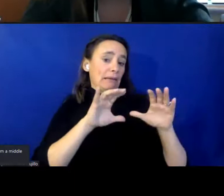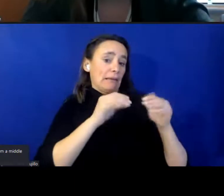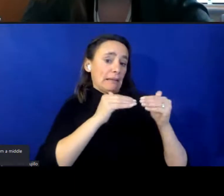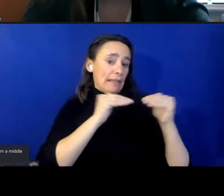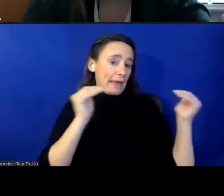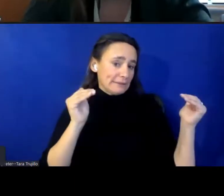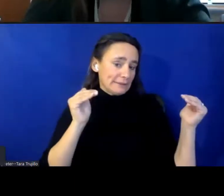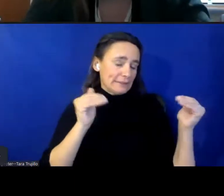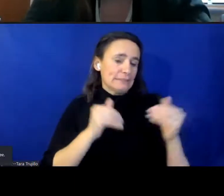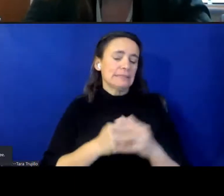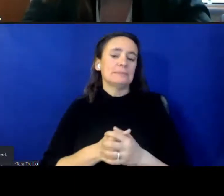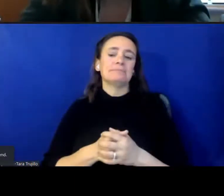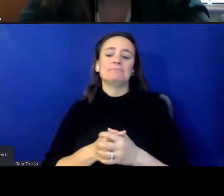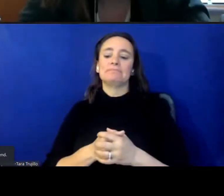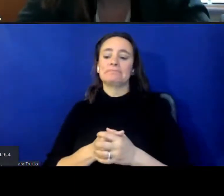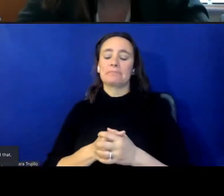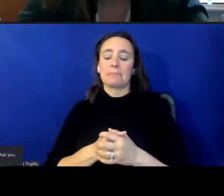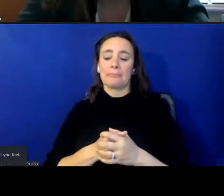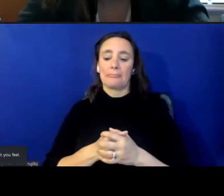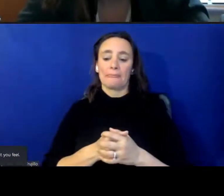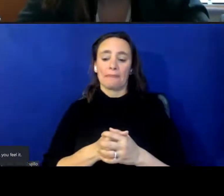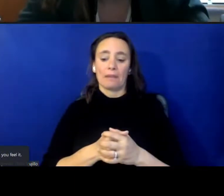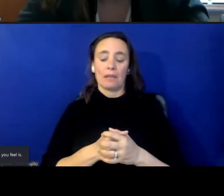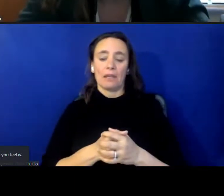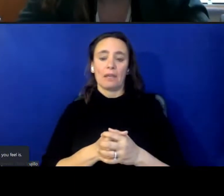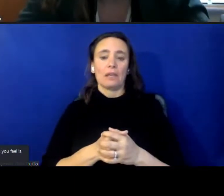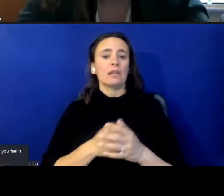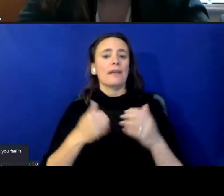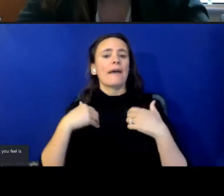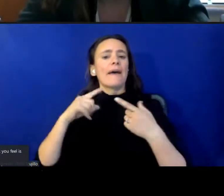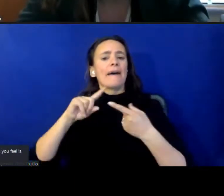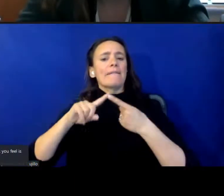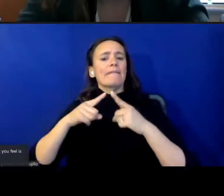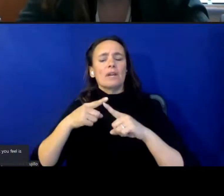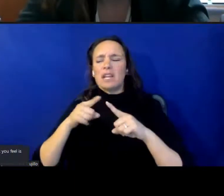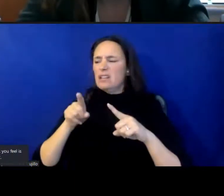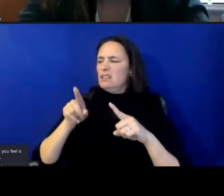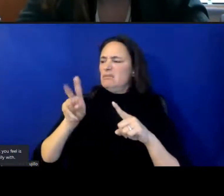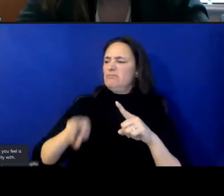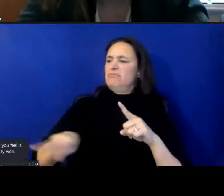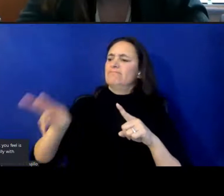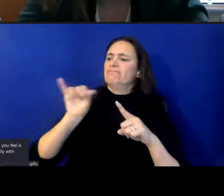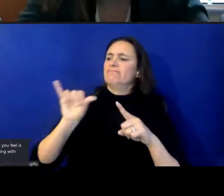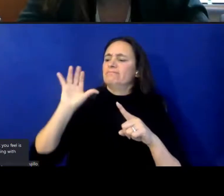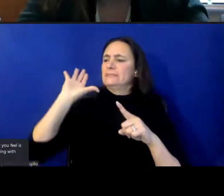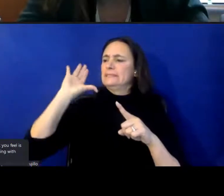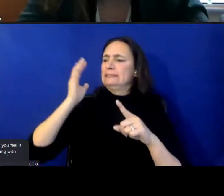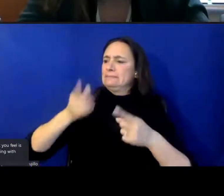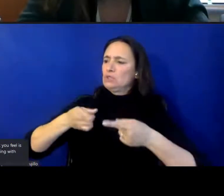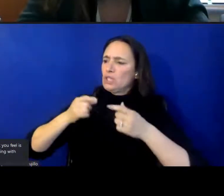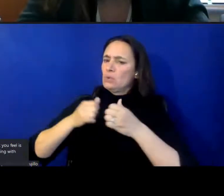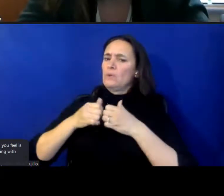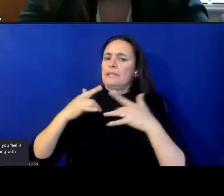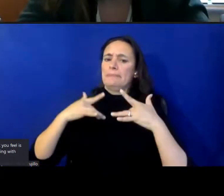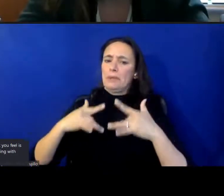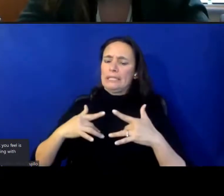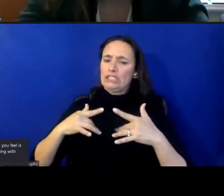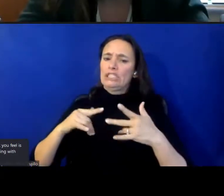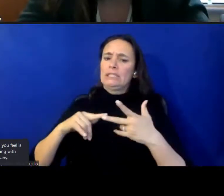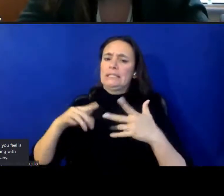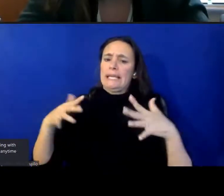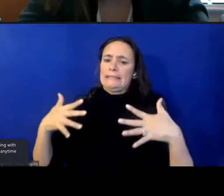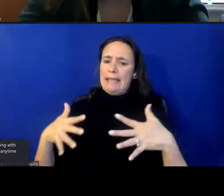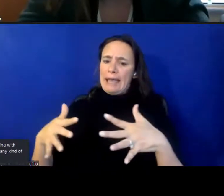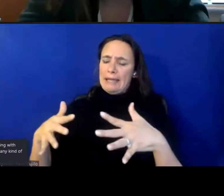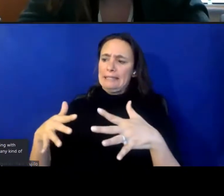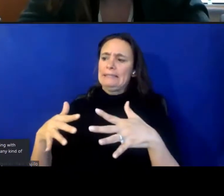You know, if you have a friend that you feel is struggling with depression, struggling with anxiety, struggling with, you know, any kind